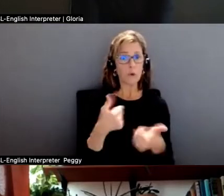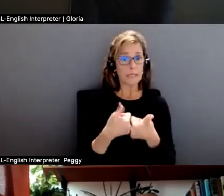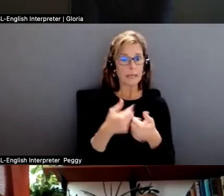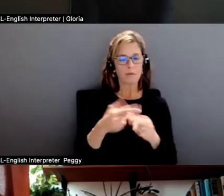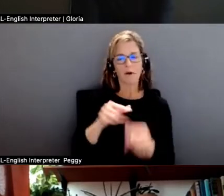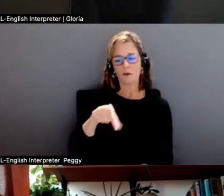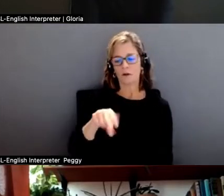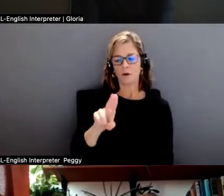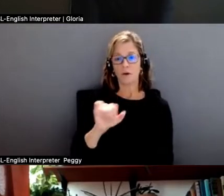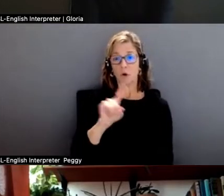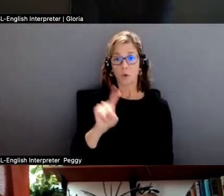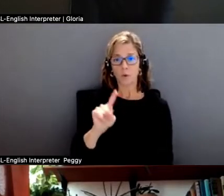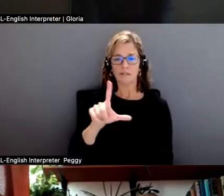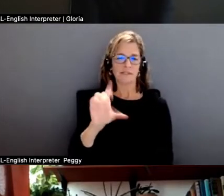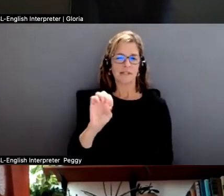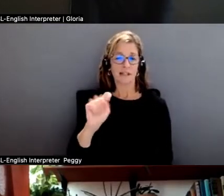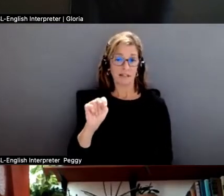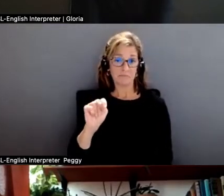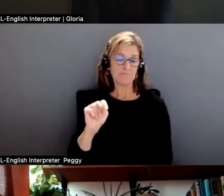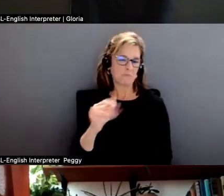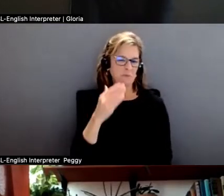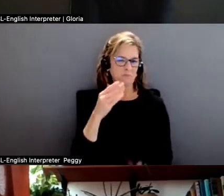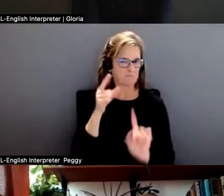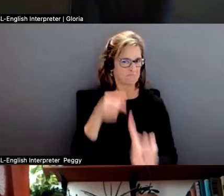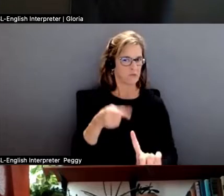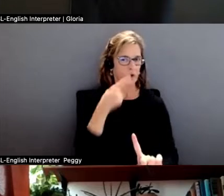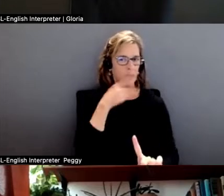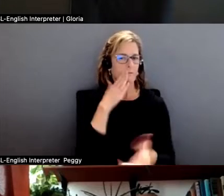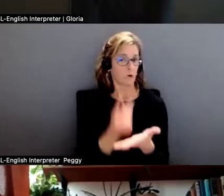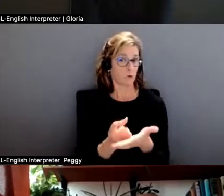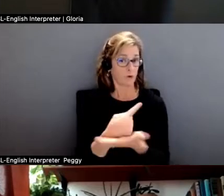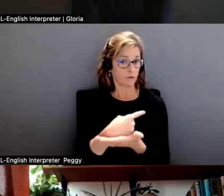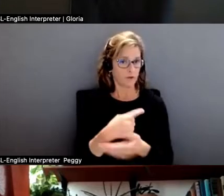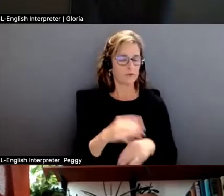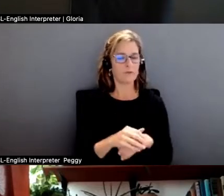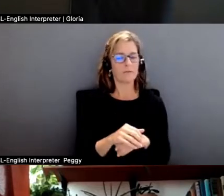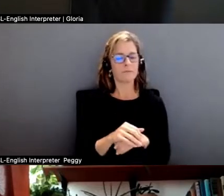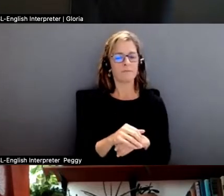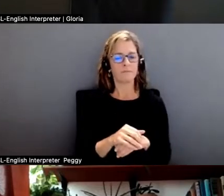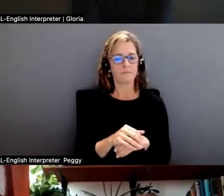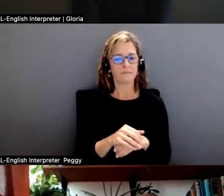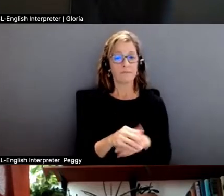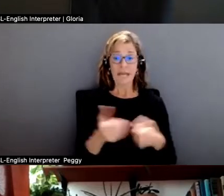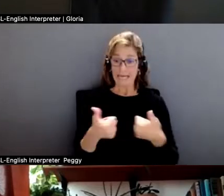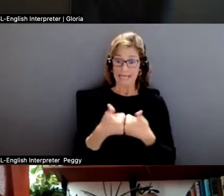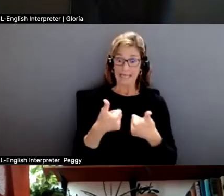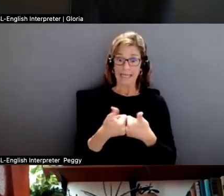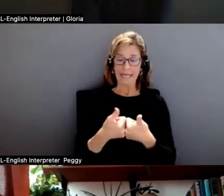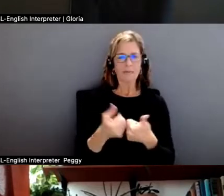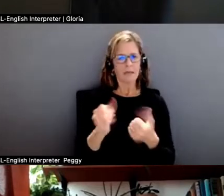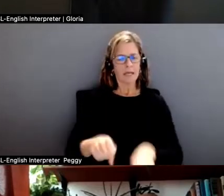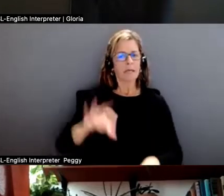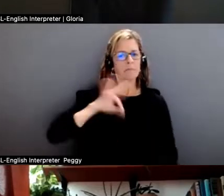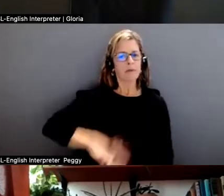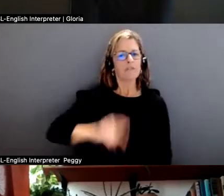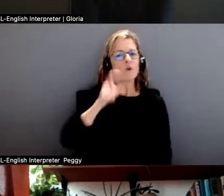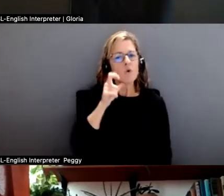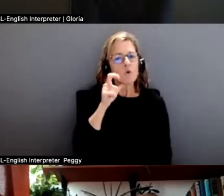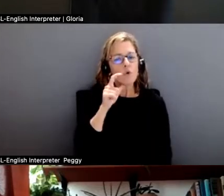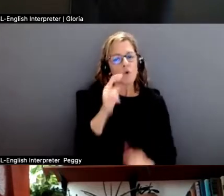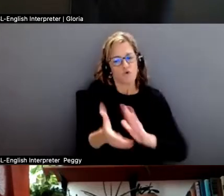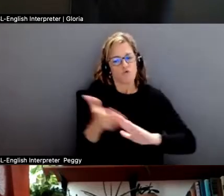It could also be used for things that will be helpful from an class administrative point of view, such as